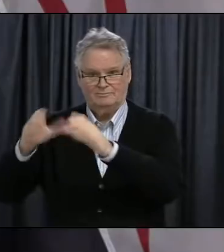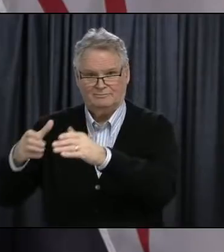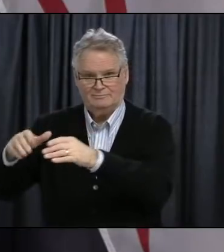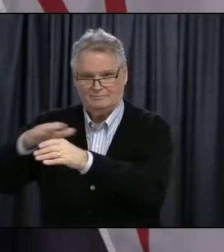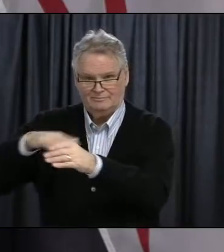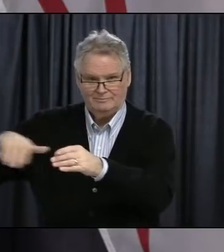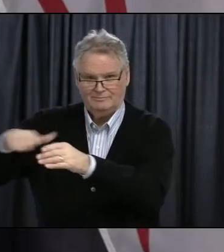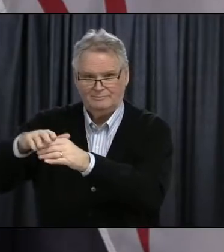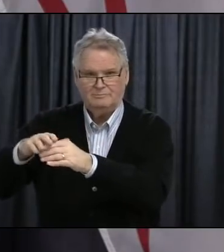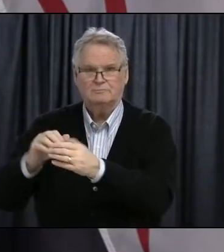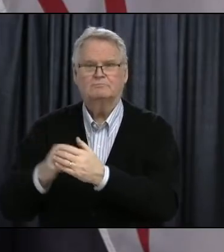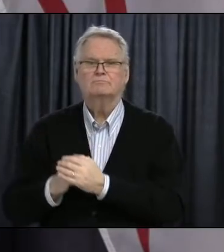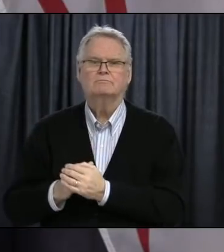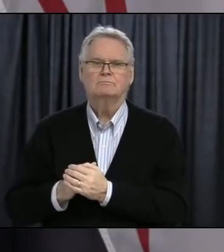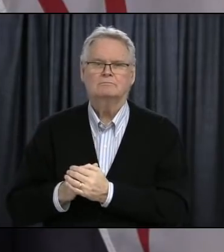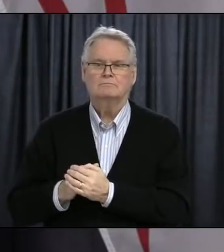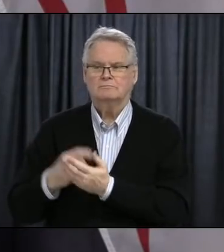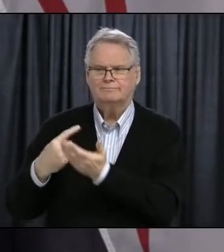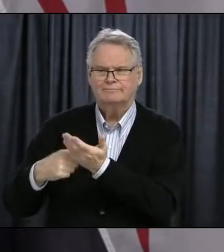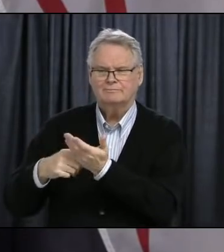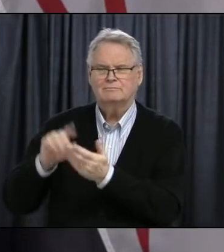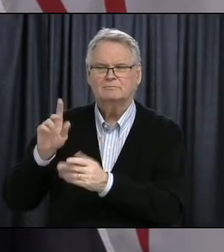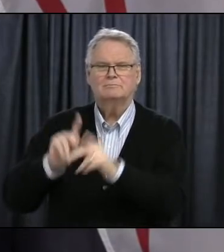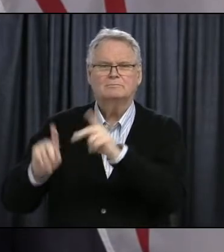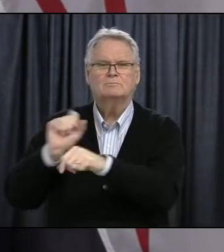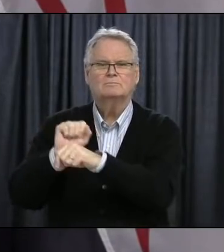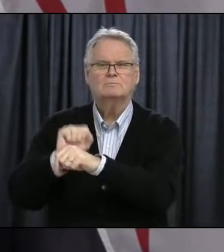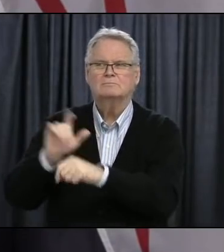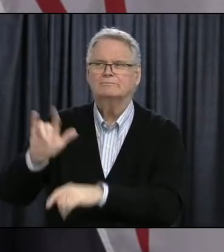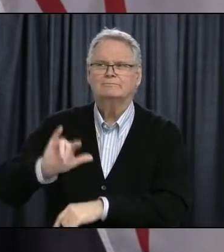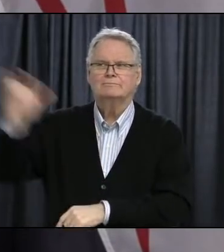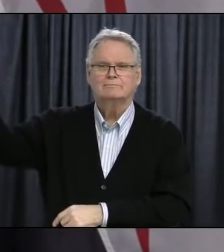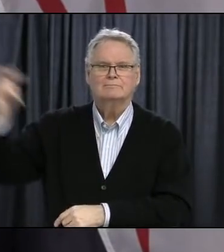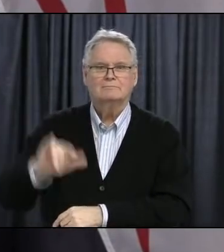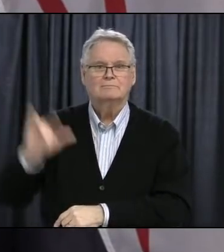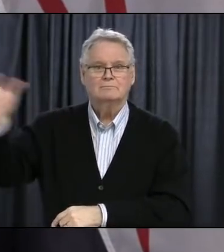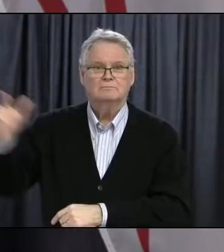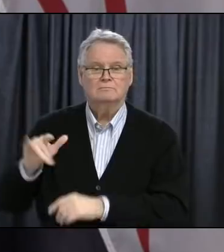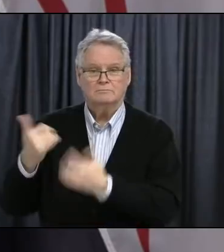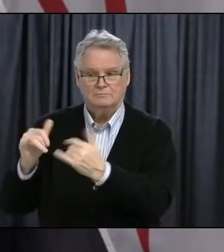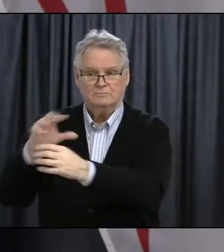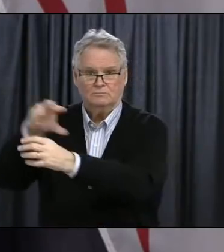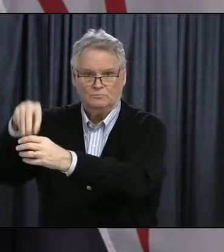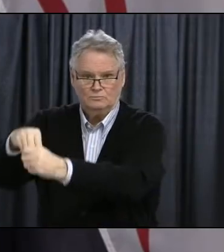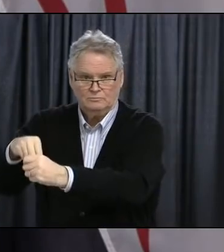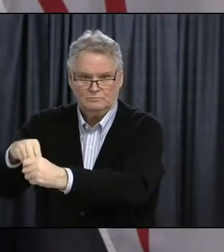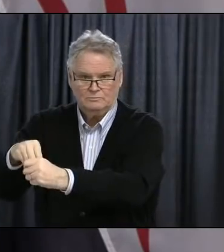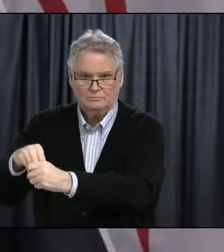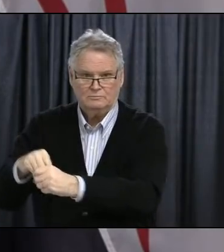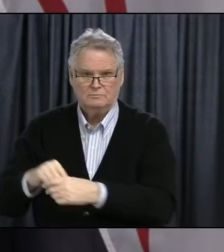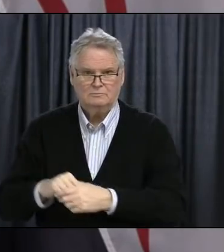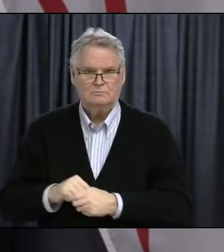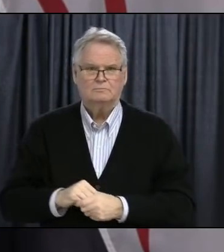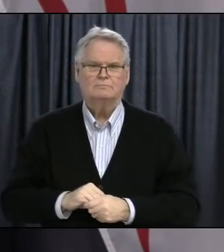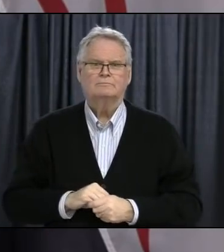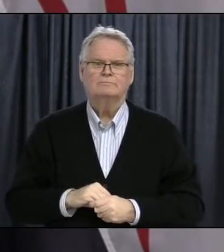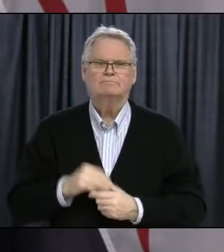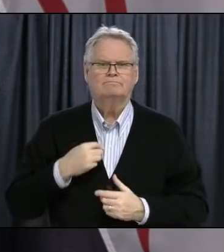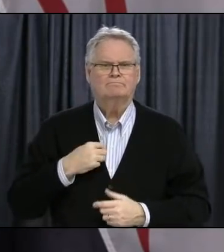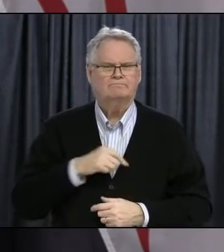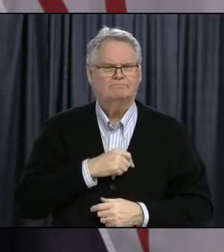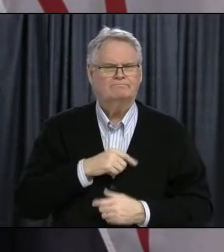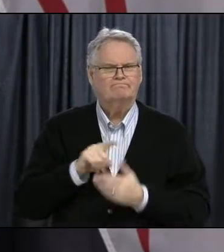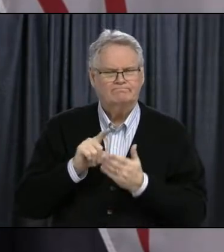list? So when we looked at, what our risk was, where our risk lay, we knew that certainly these groups